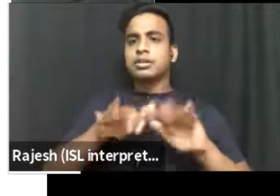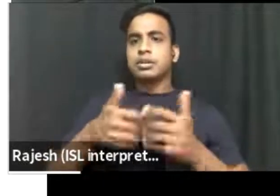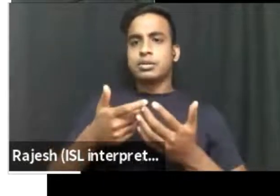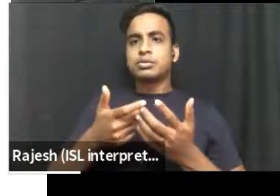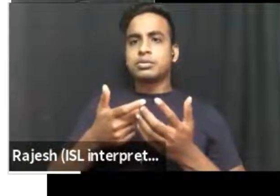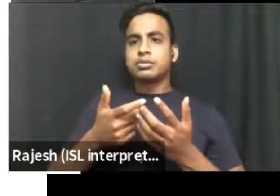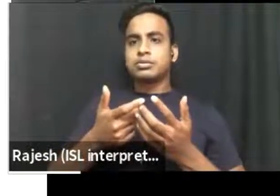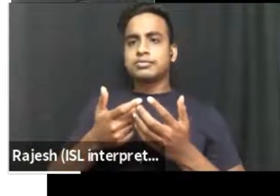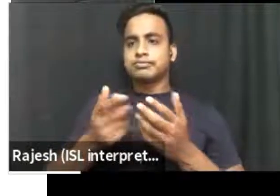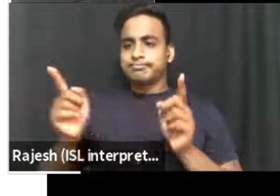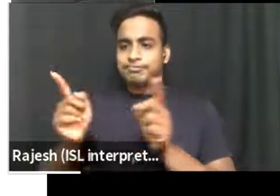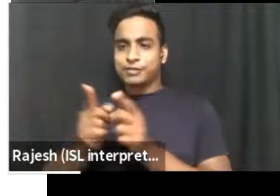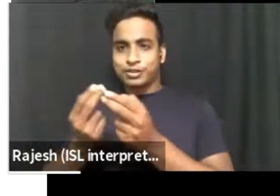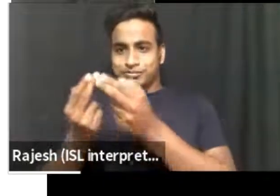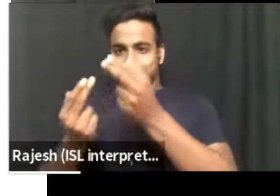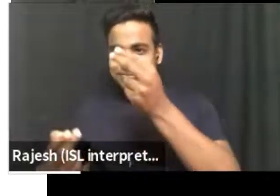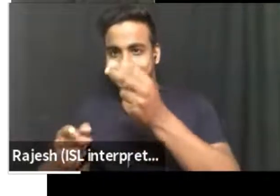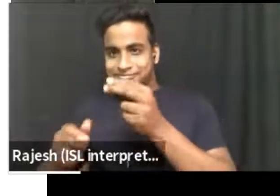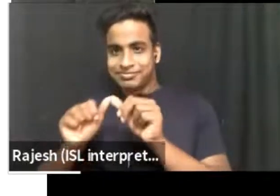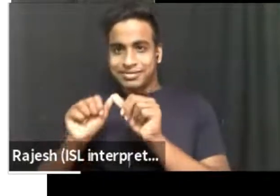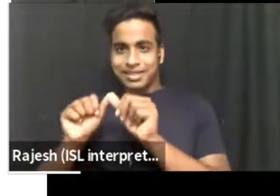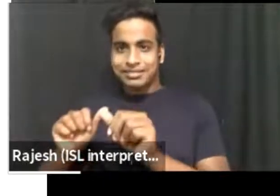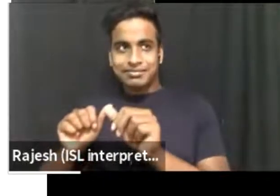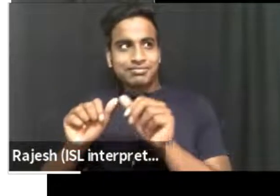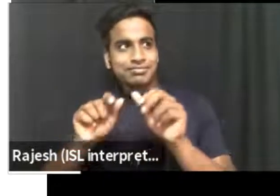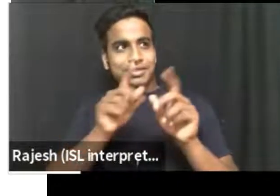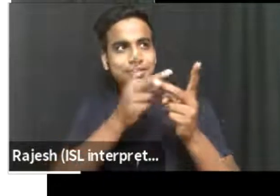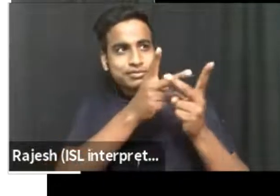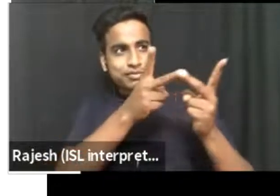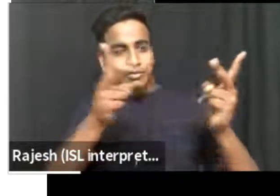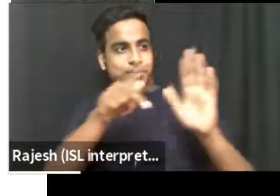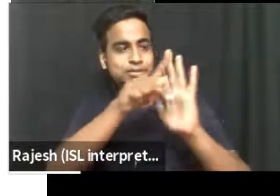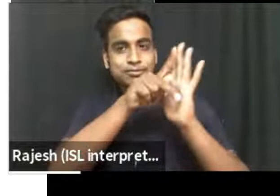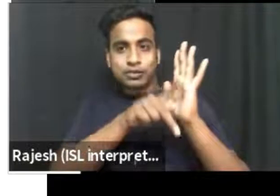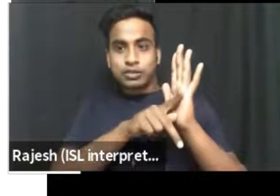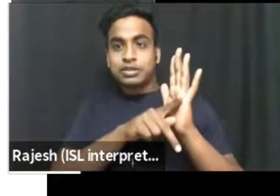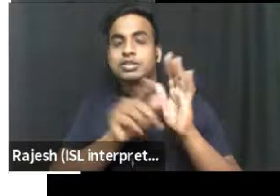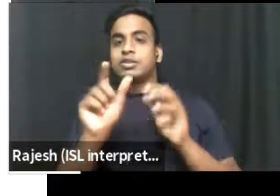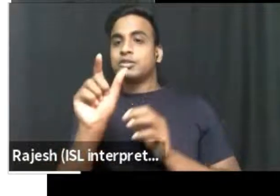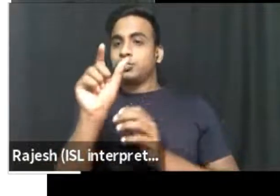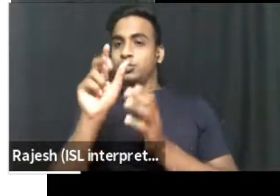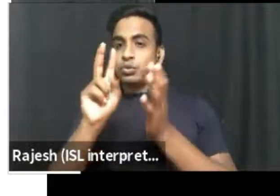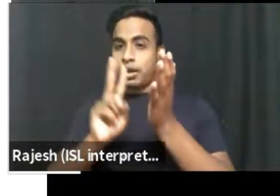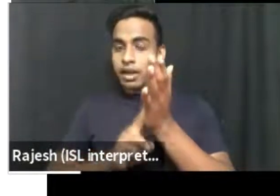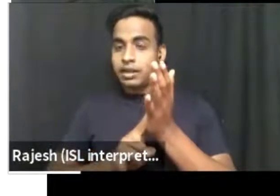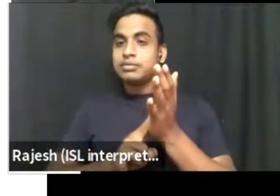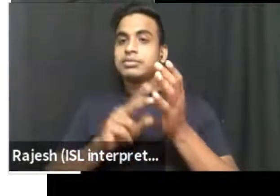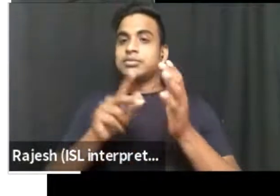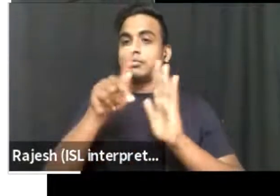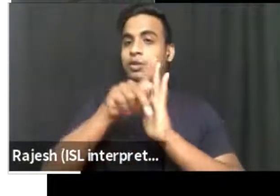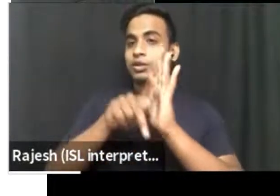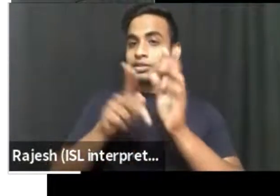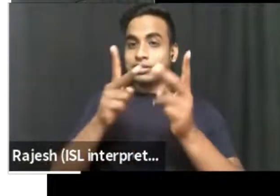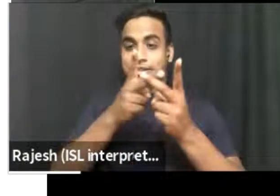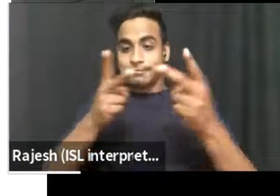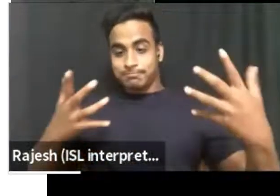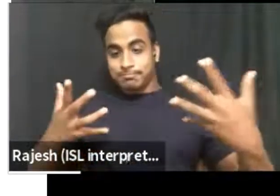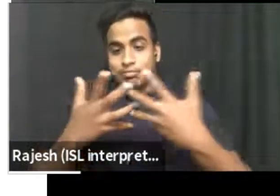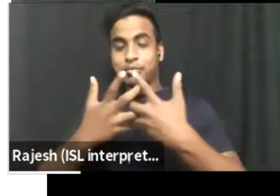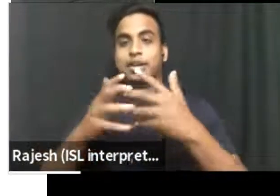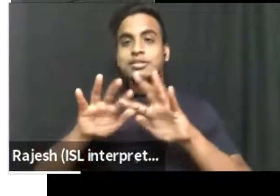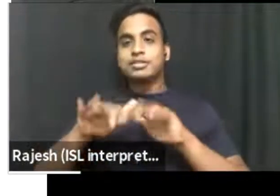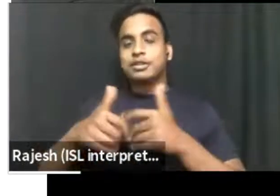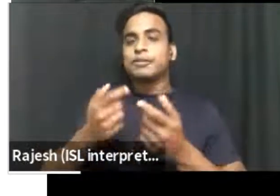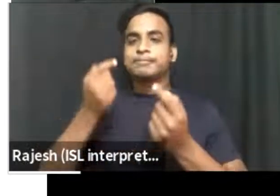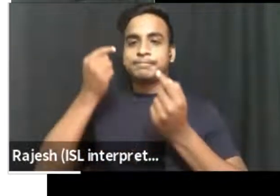by different wings of the UN together as we move forward. We